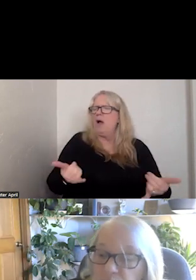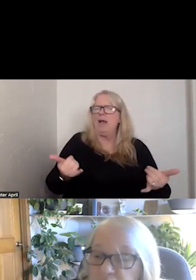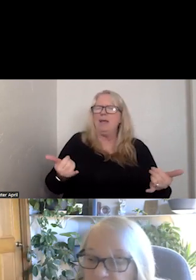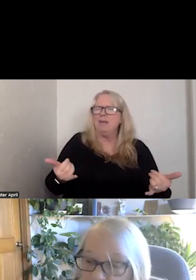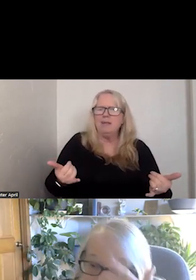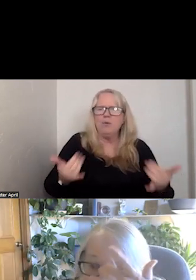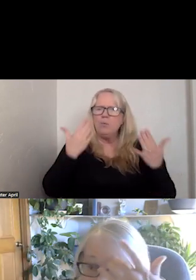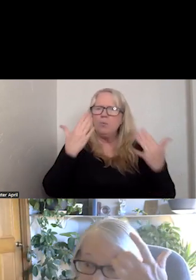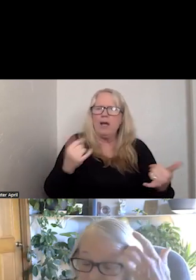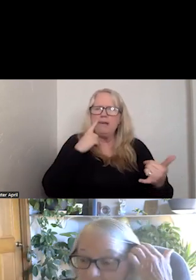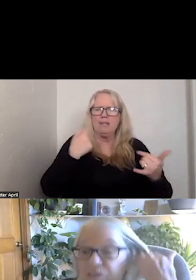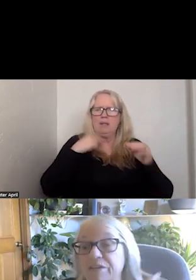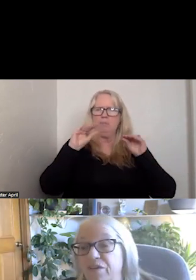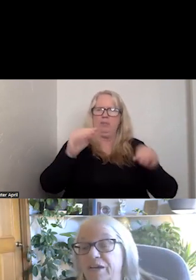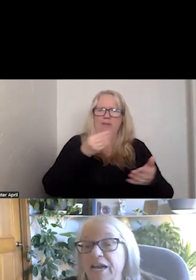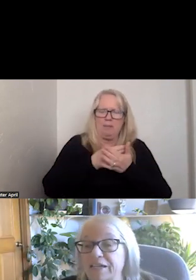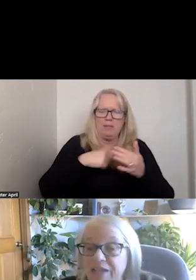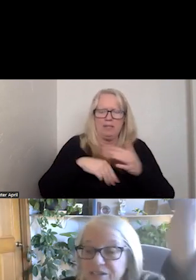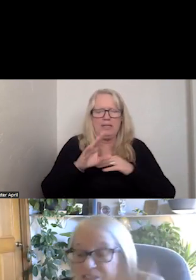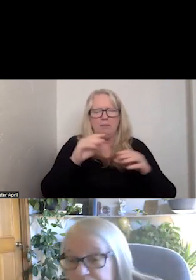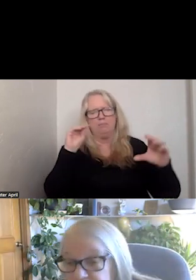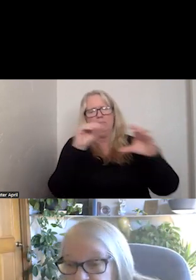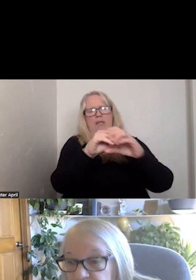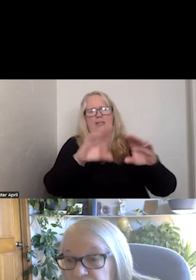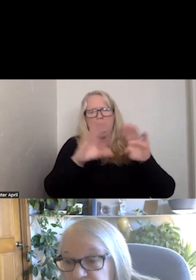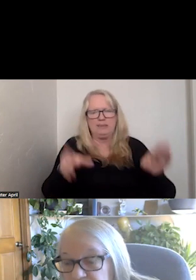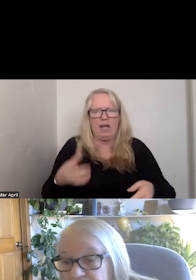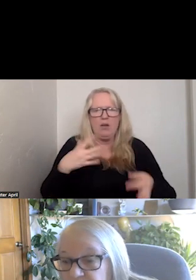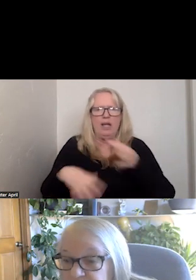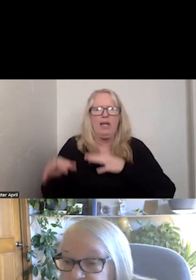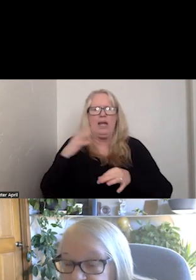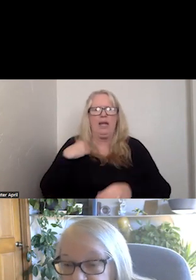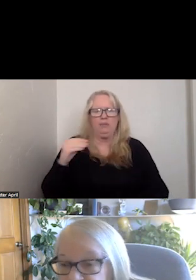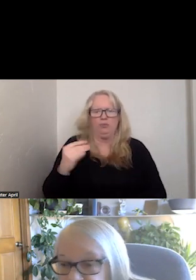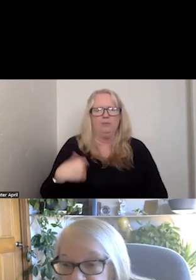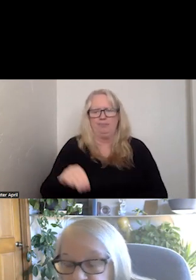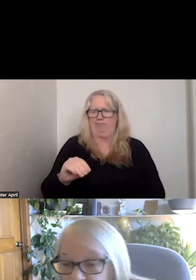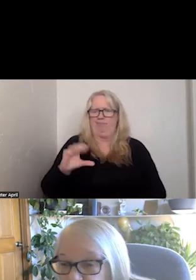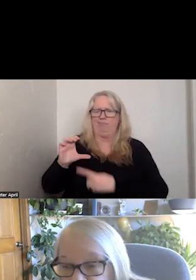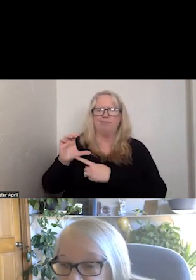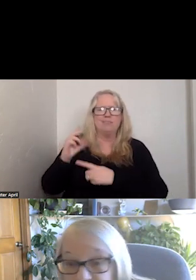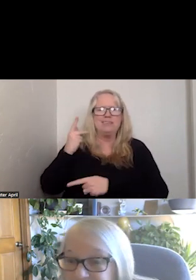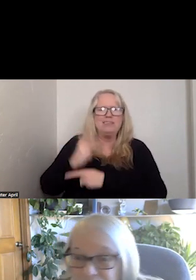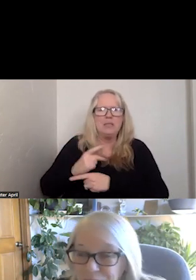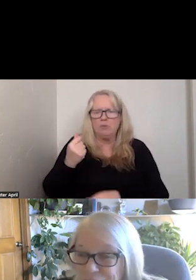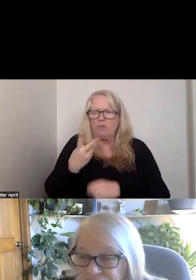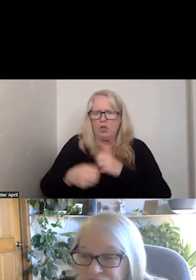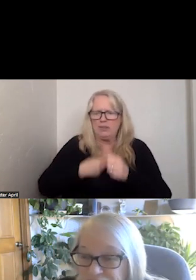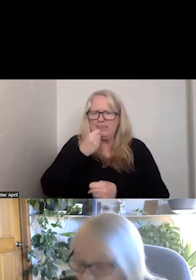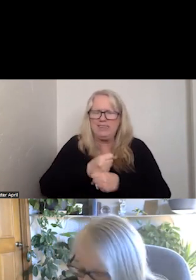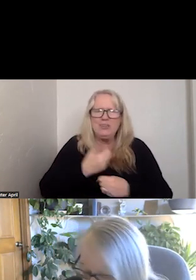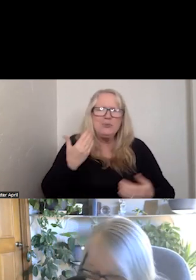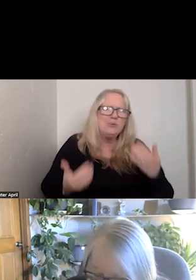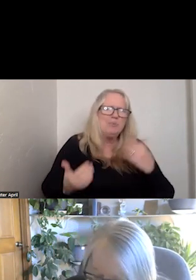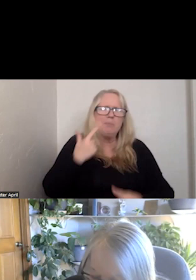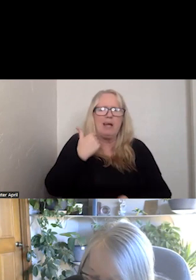now putting that money back into the housing fund instead of sitting for secure housing that's going to, the first couple of years, help maybe